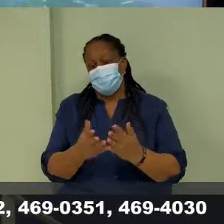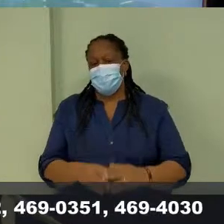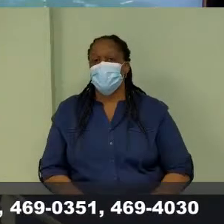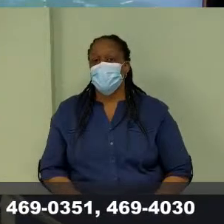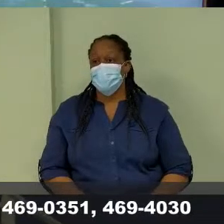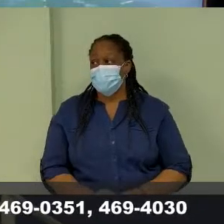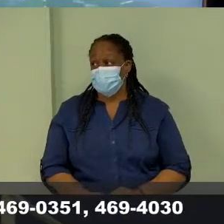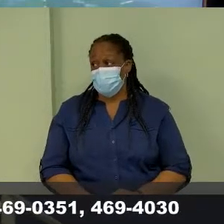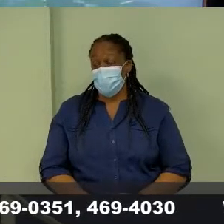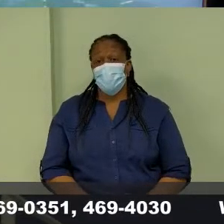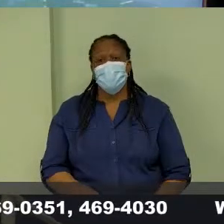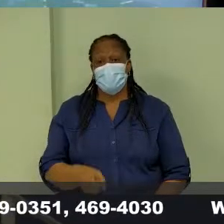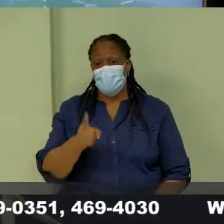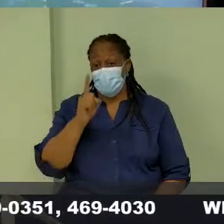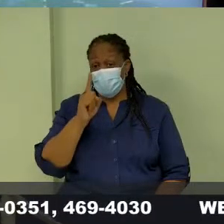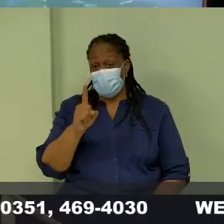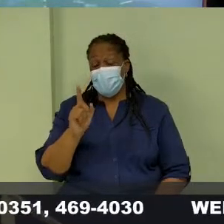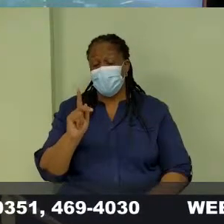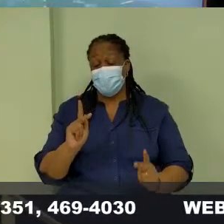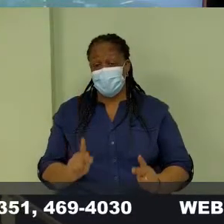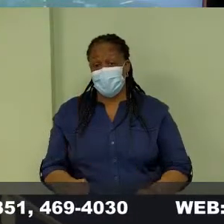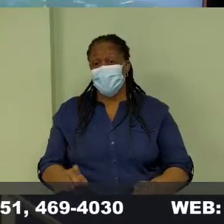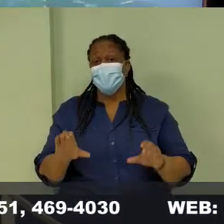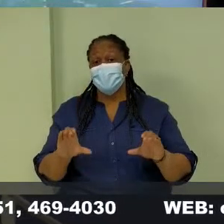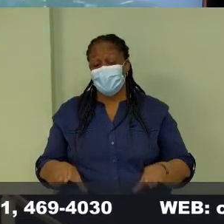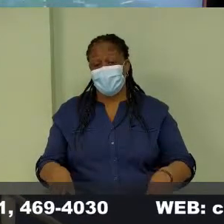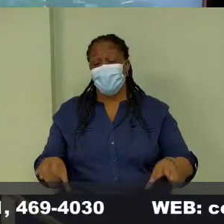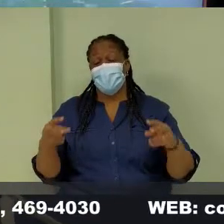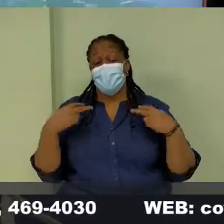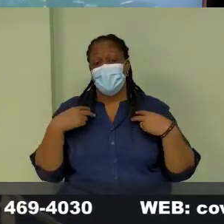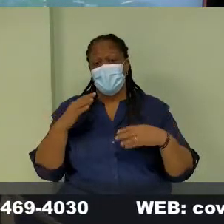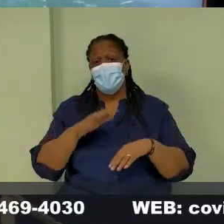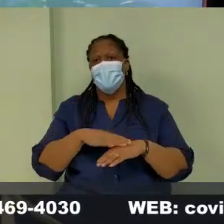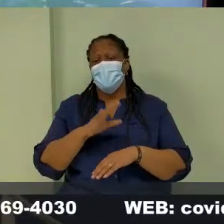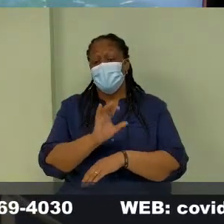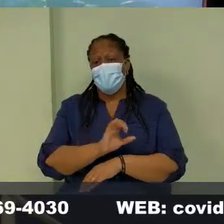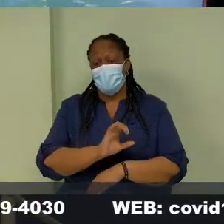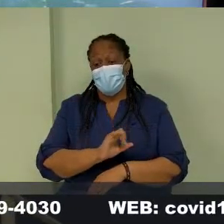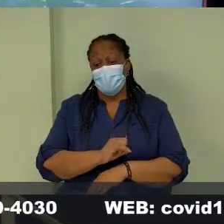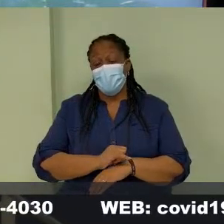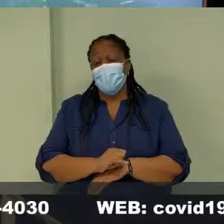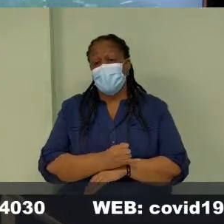impact 1 or 2 single cases can have on a country.